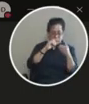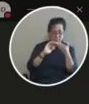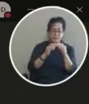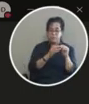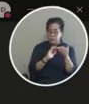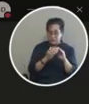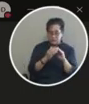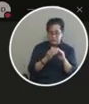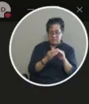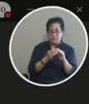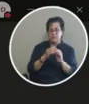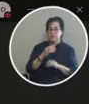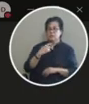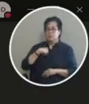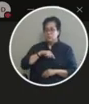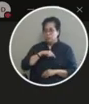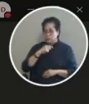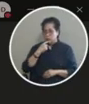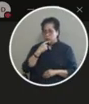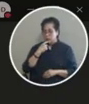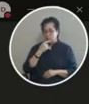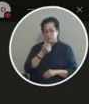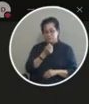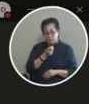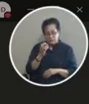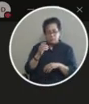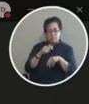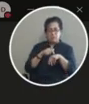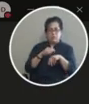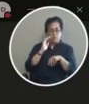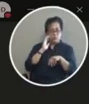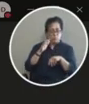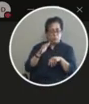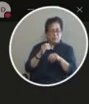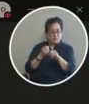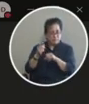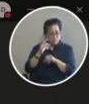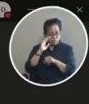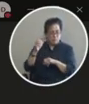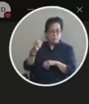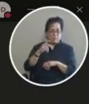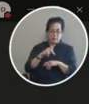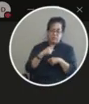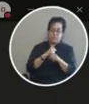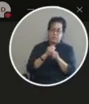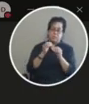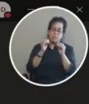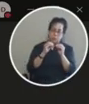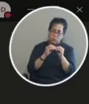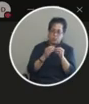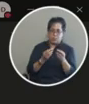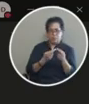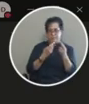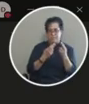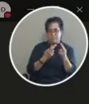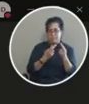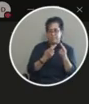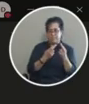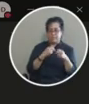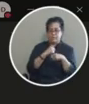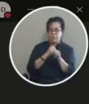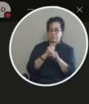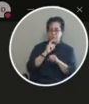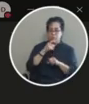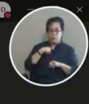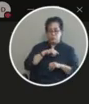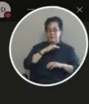well. So we said several times that we're going to come back and make more recommendations to make sure that we